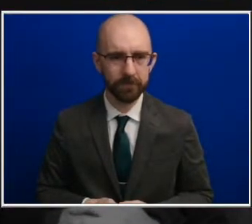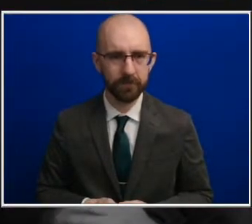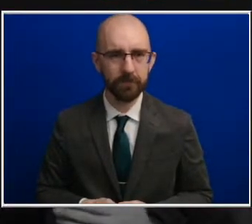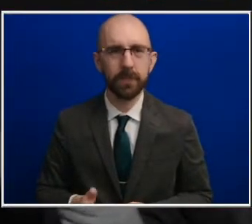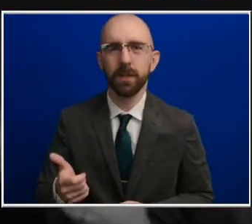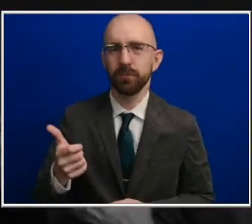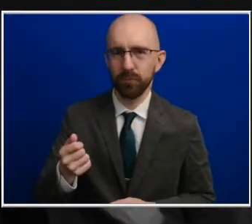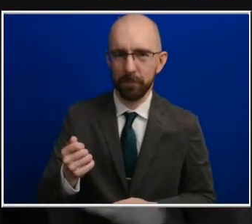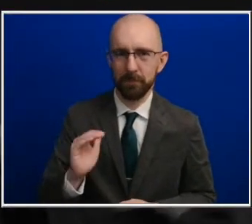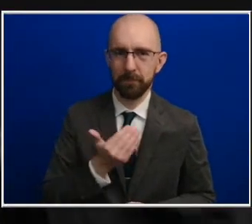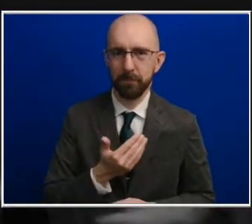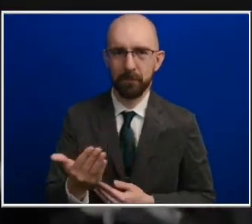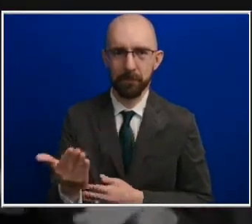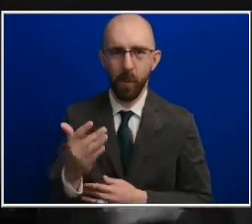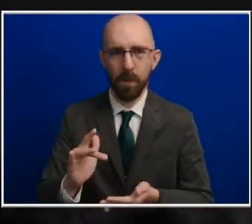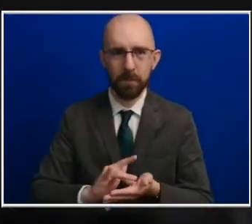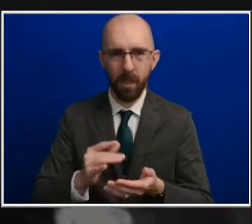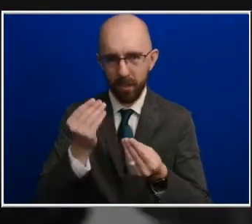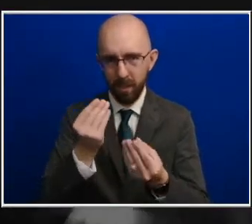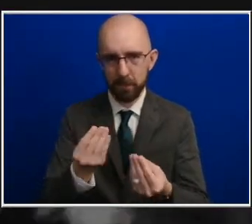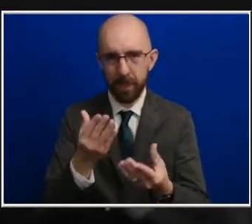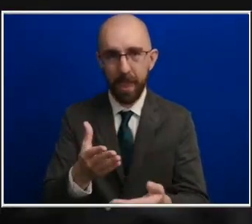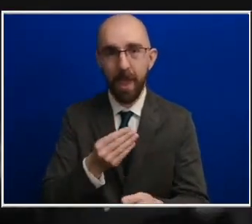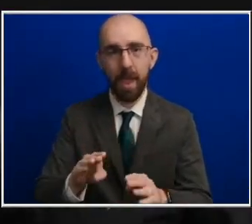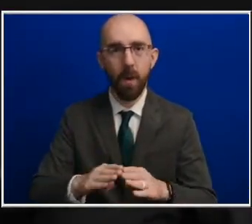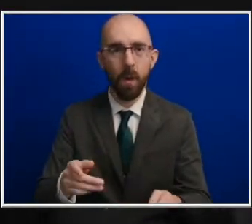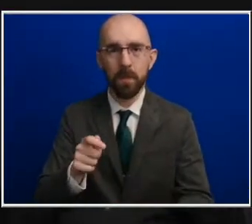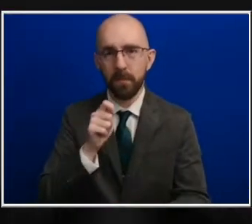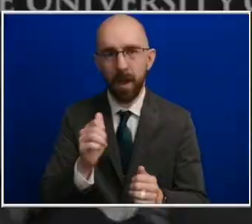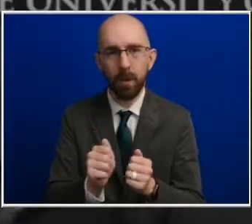Subscribe to our morning medical update and open mics